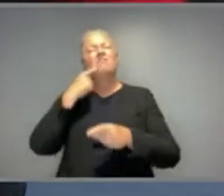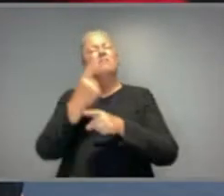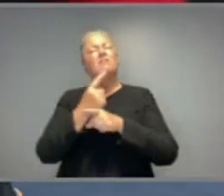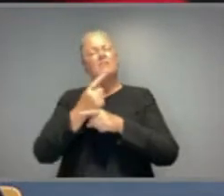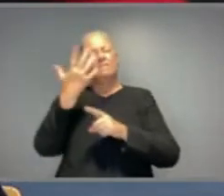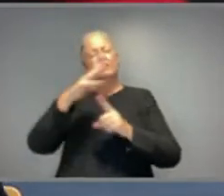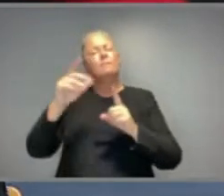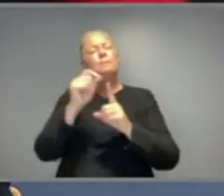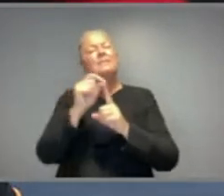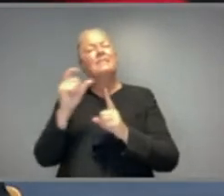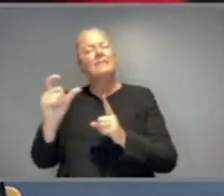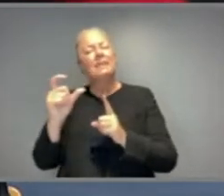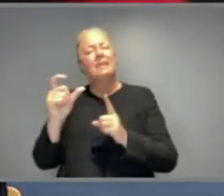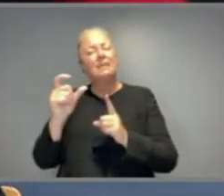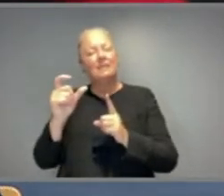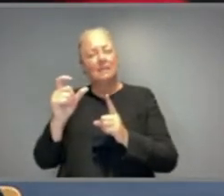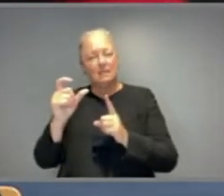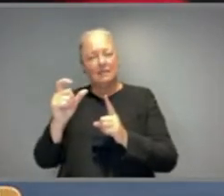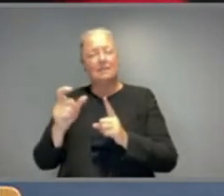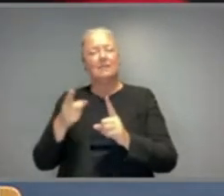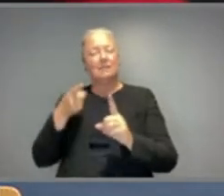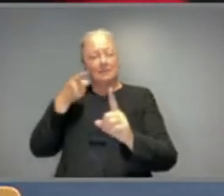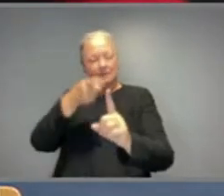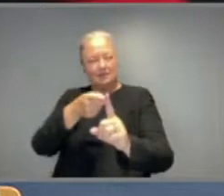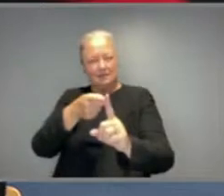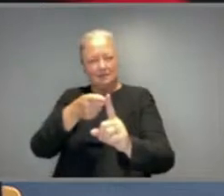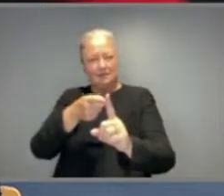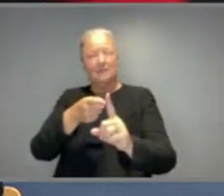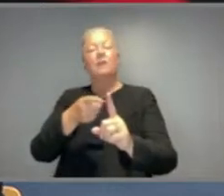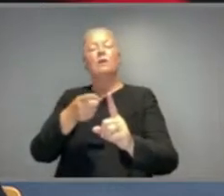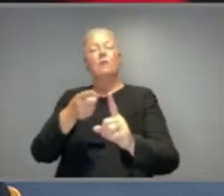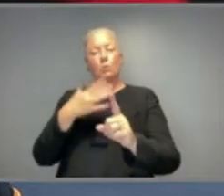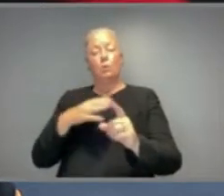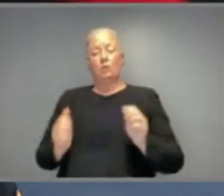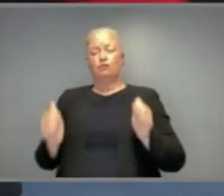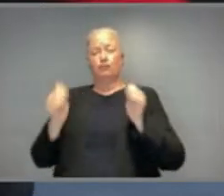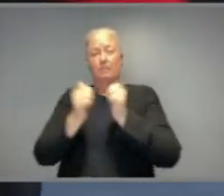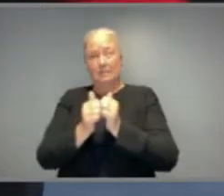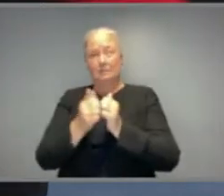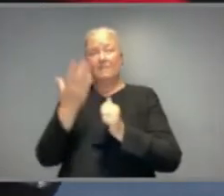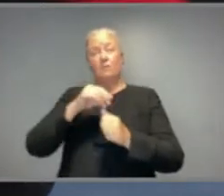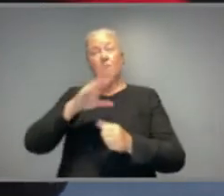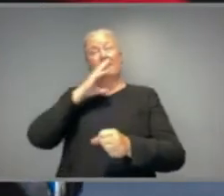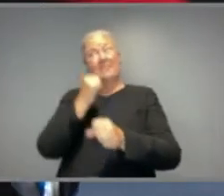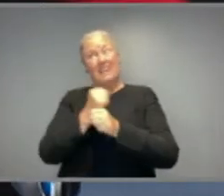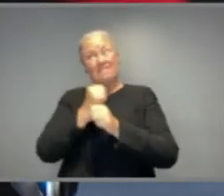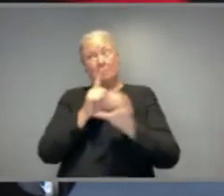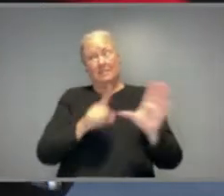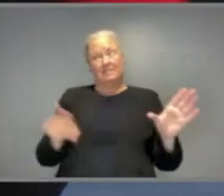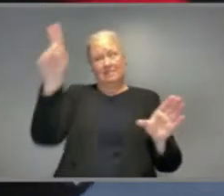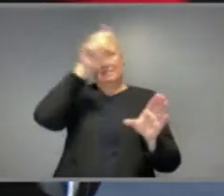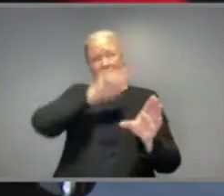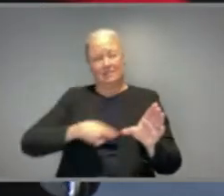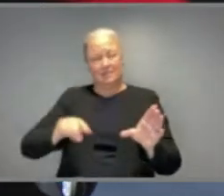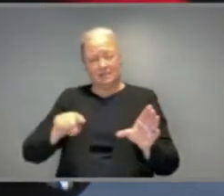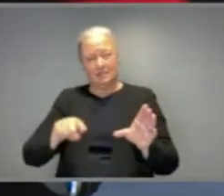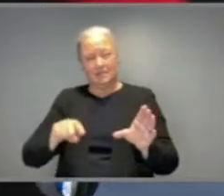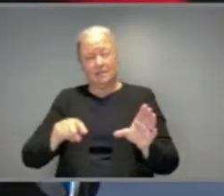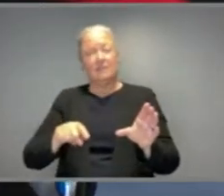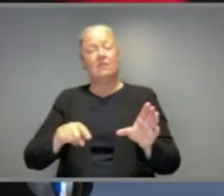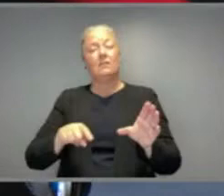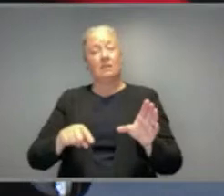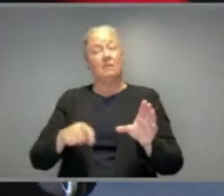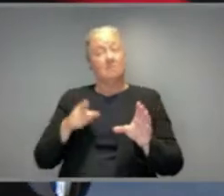be contrary to Friday's National Cabinet Agreement. In your view, Prime Minister, would Gladys Berejiklian opening up